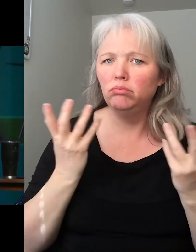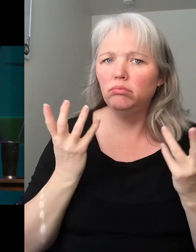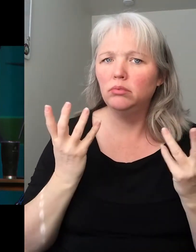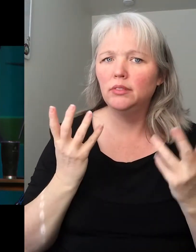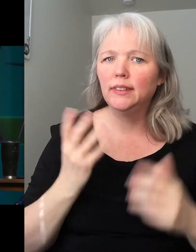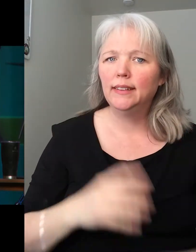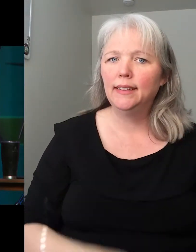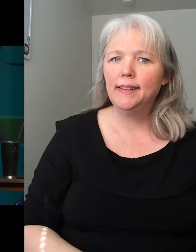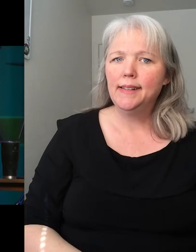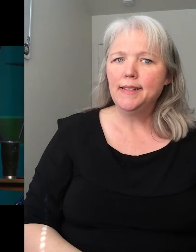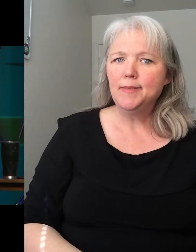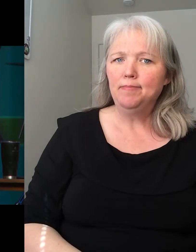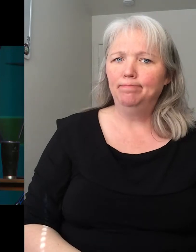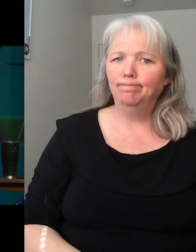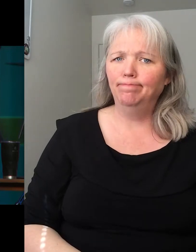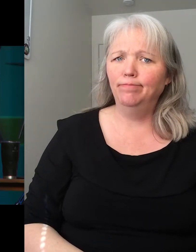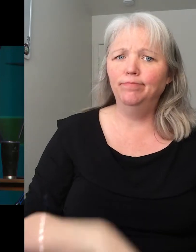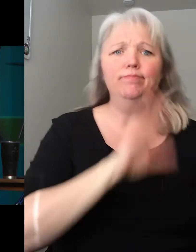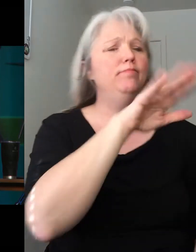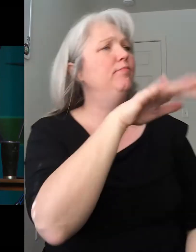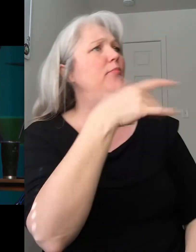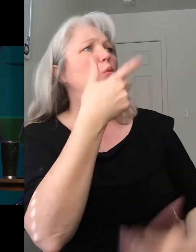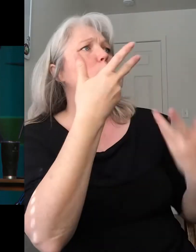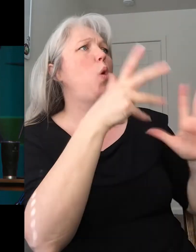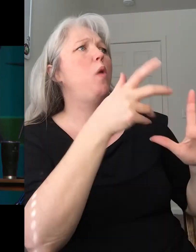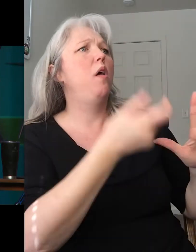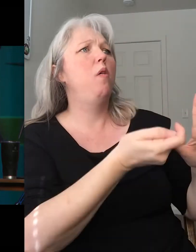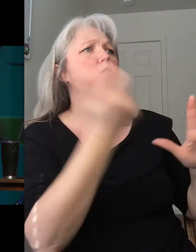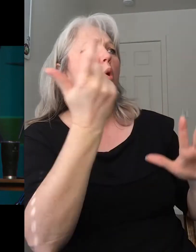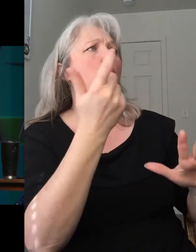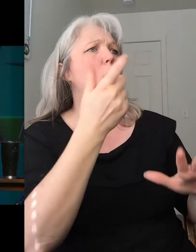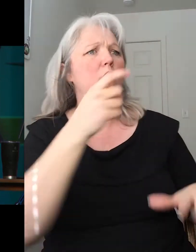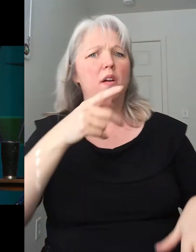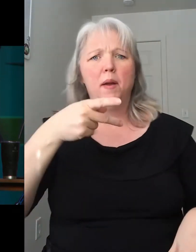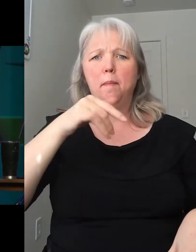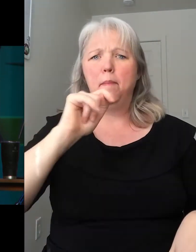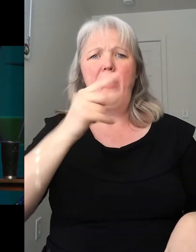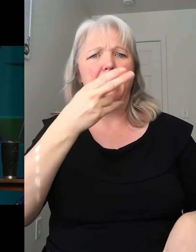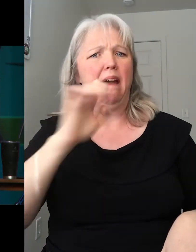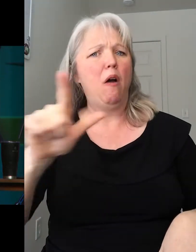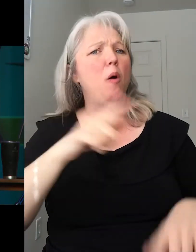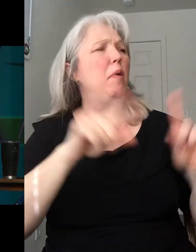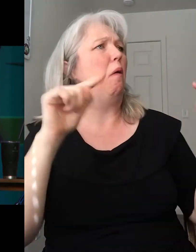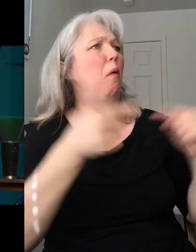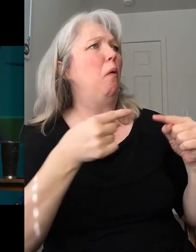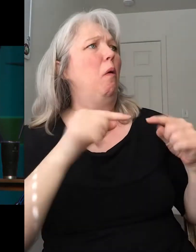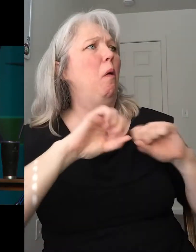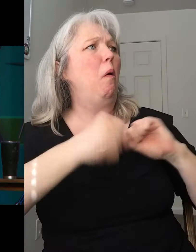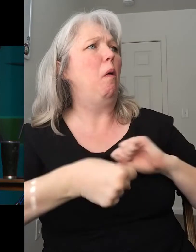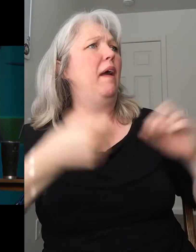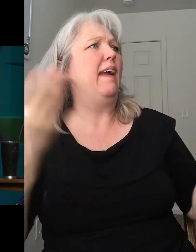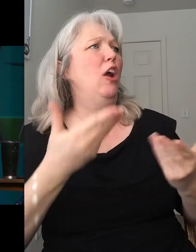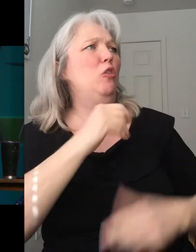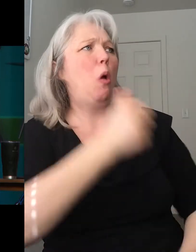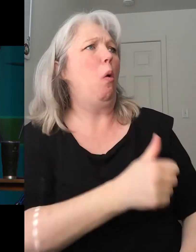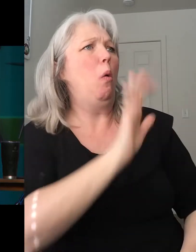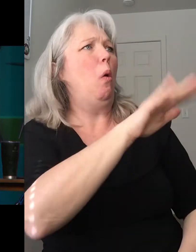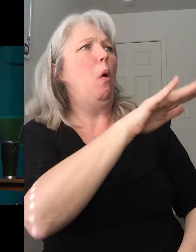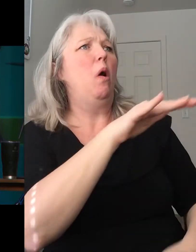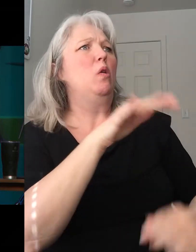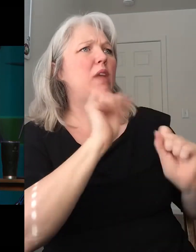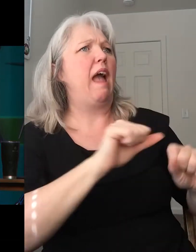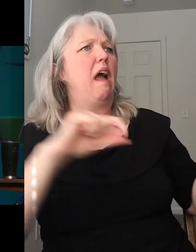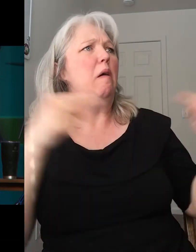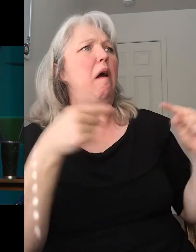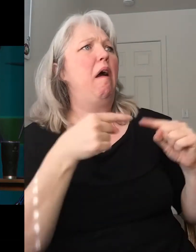said, well, we don't want to be thrown into that pit of hell. You can't do that, but don't hurt us here. Don't torment us here because you can